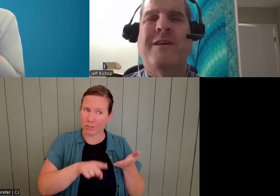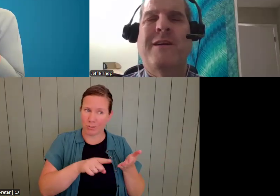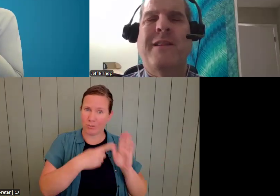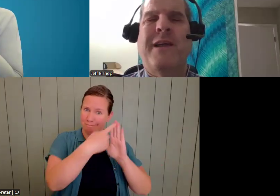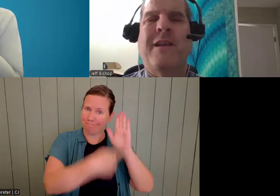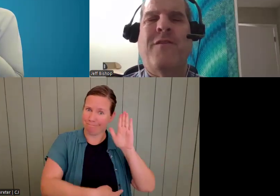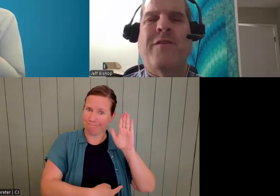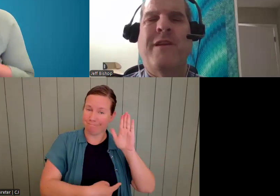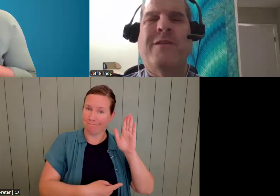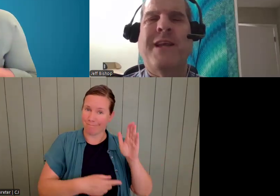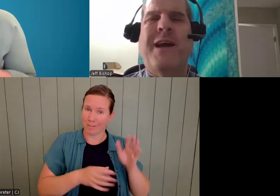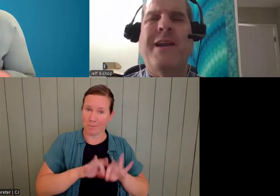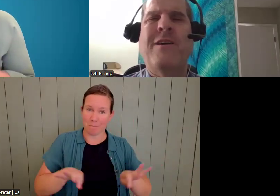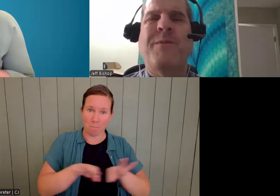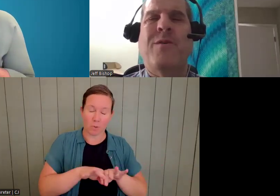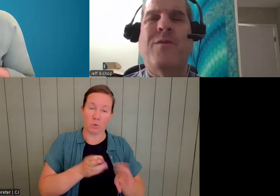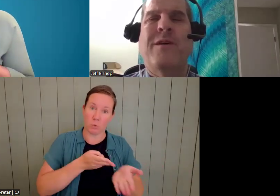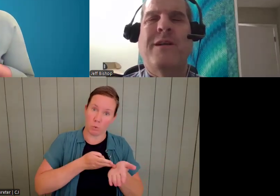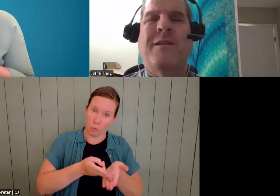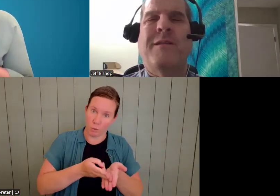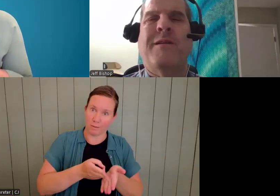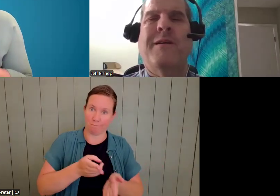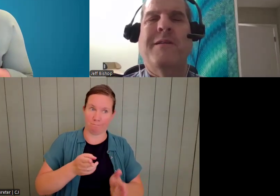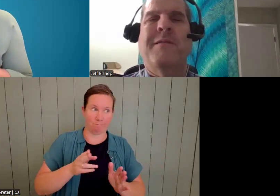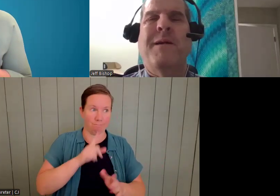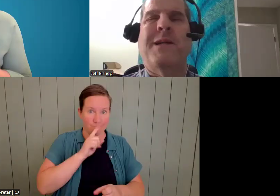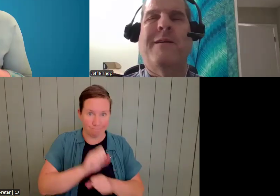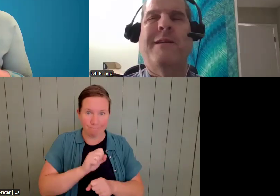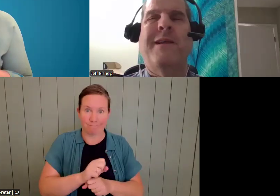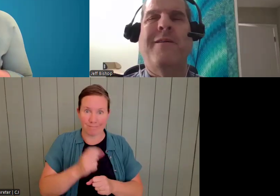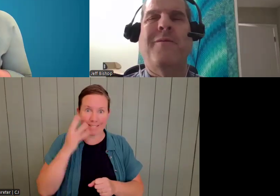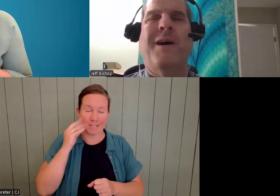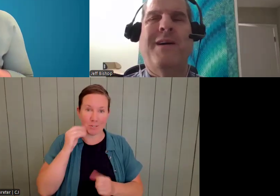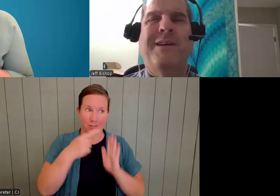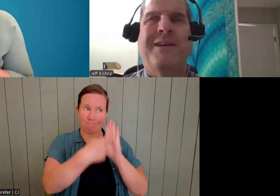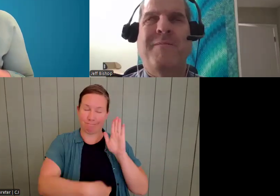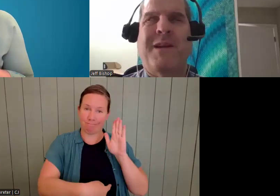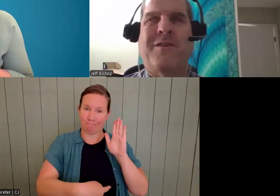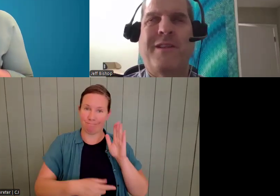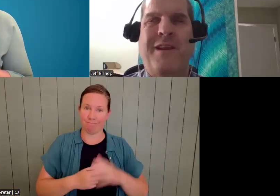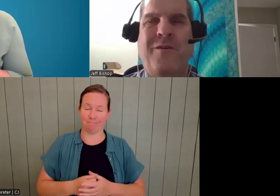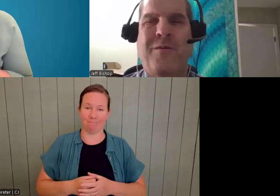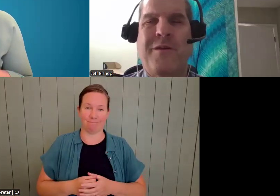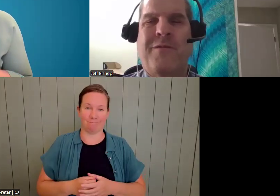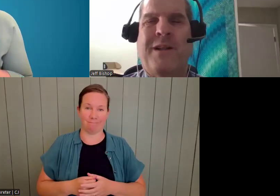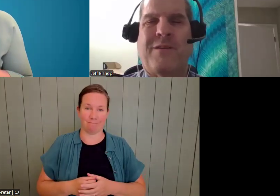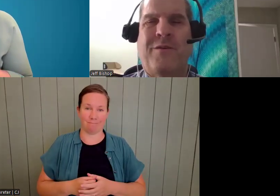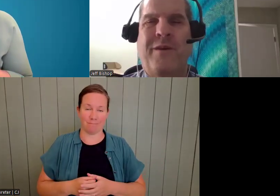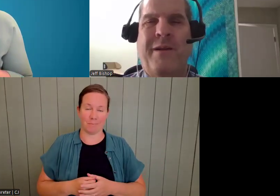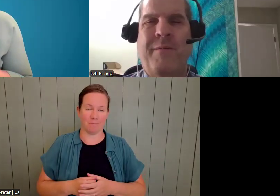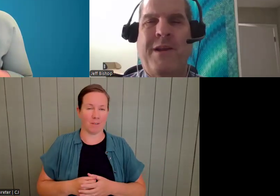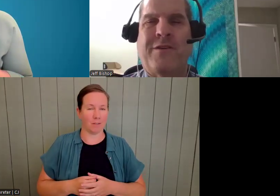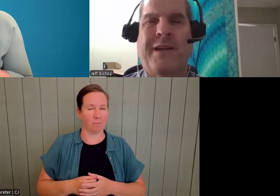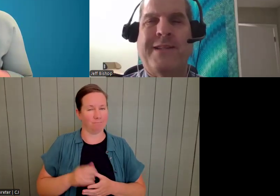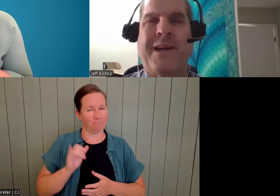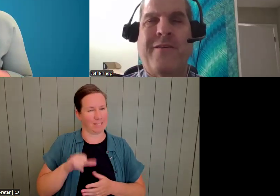sure that if you're using AI to help you, make sure that you follow through